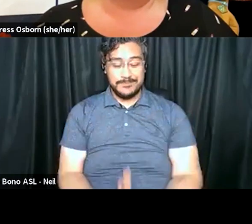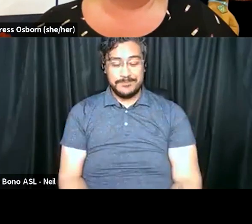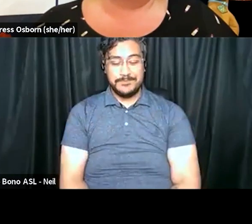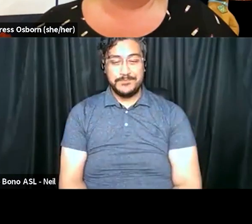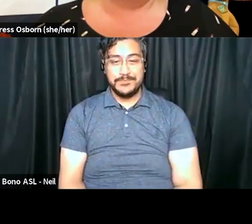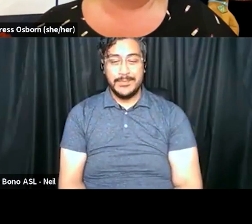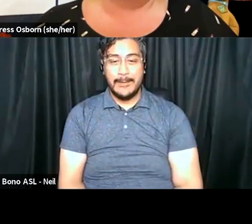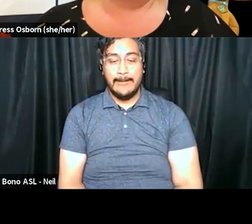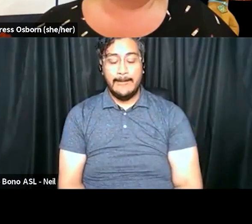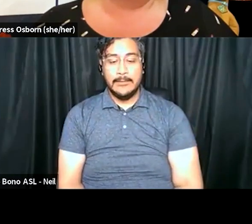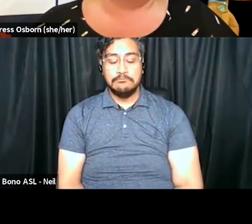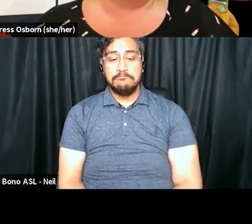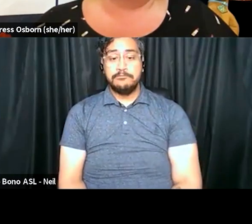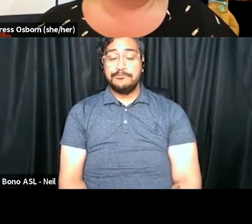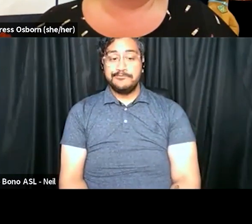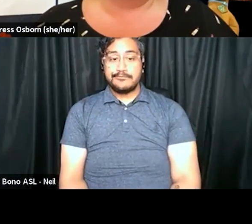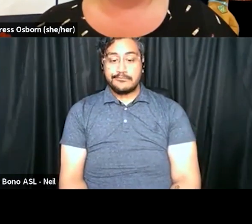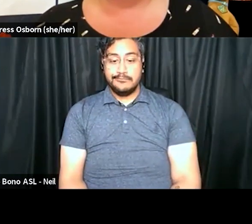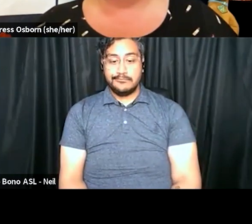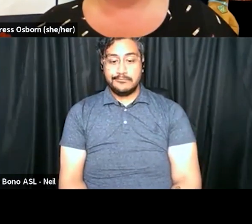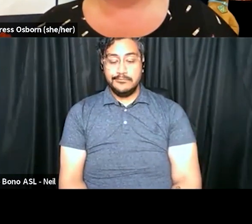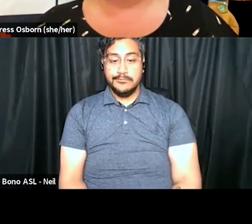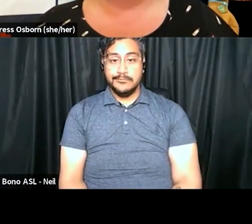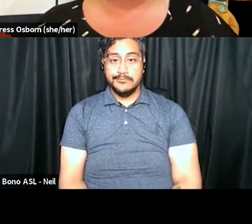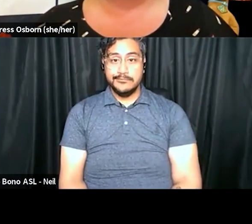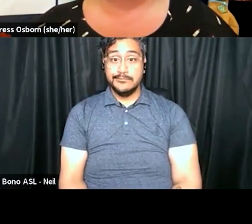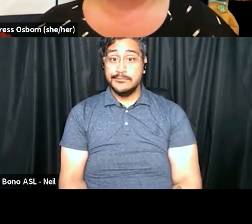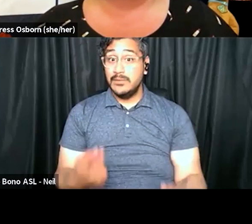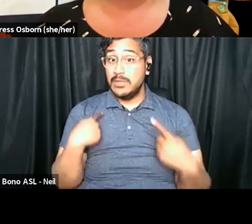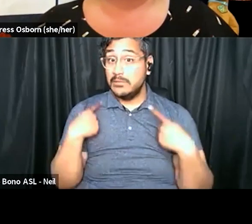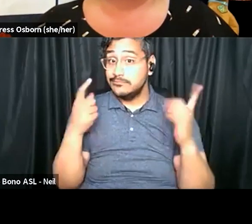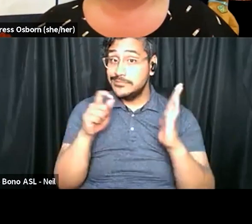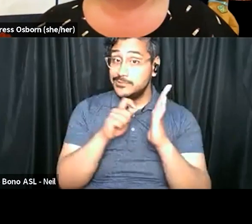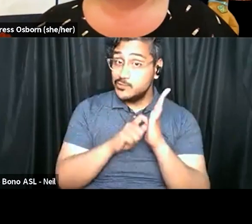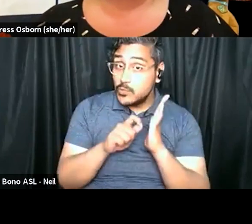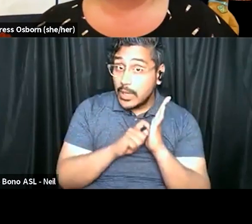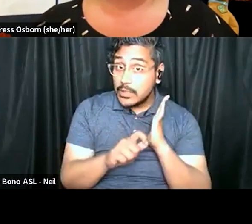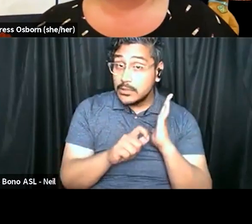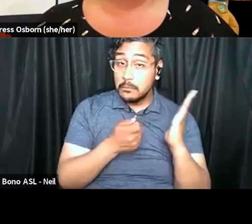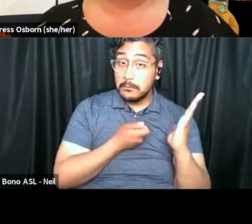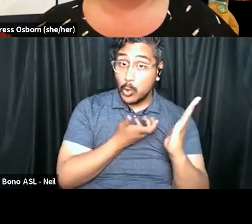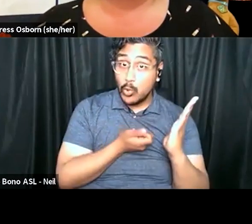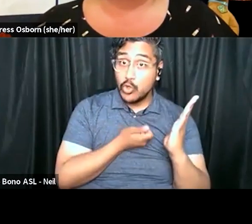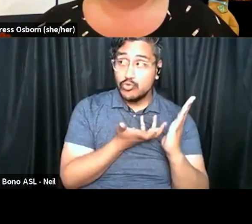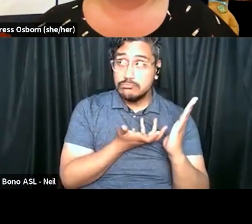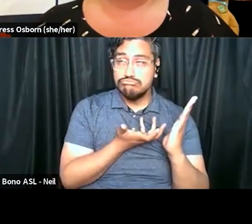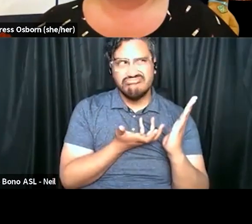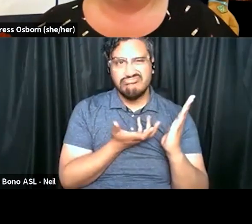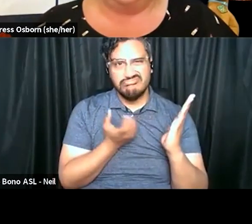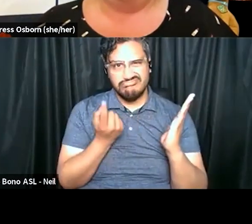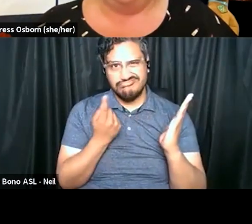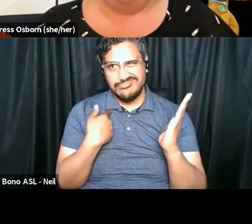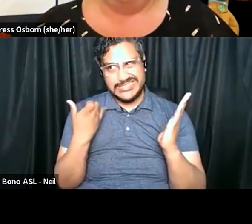been writing poetry, and I will claim that I am still writing angsty, dramatic,